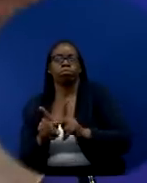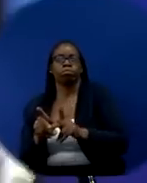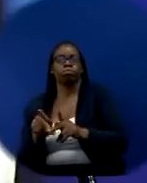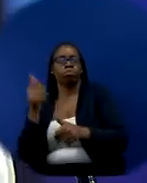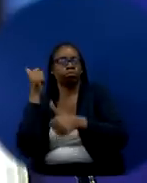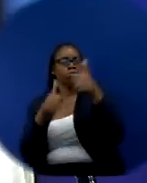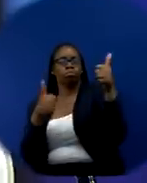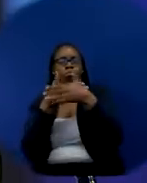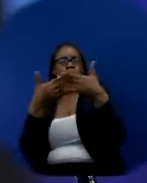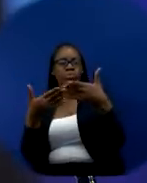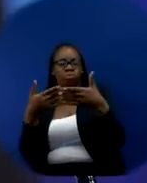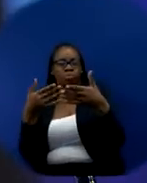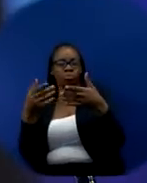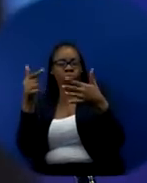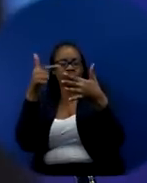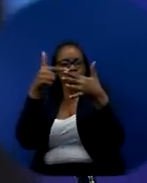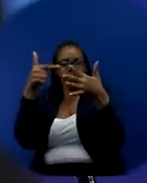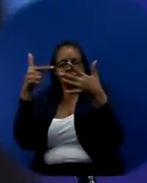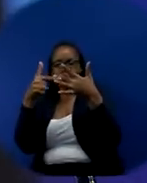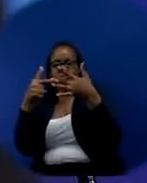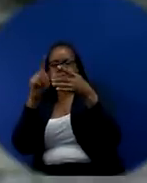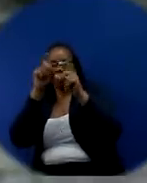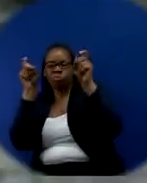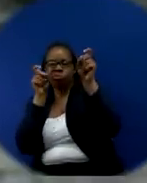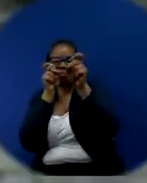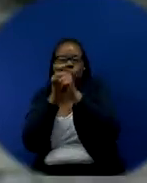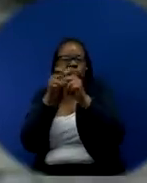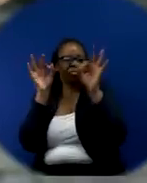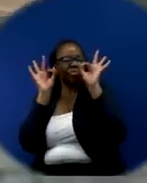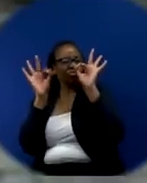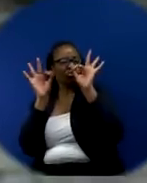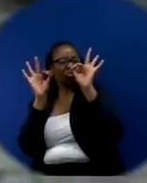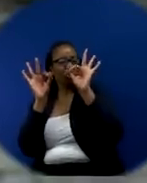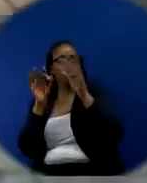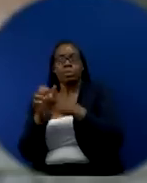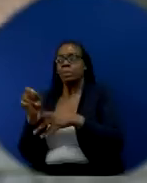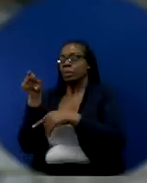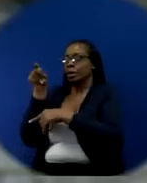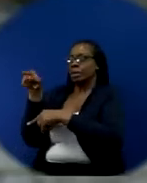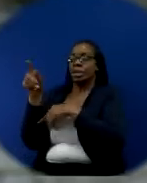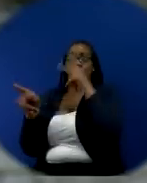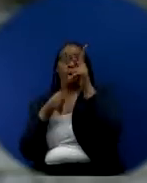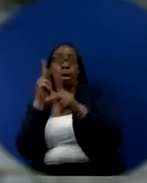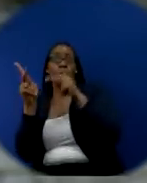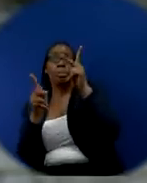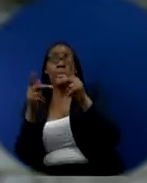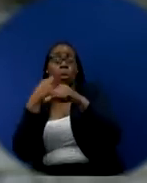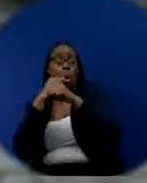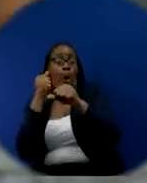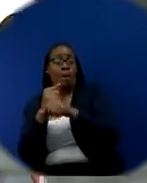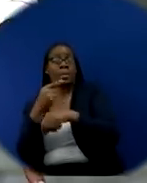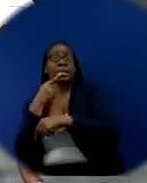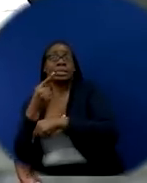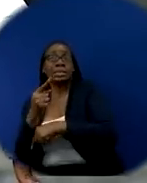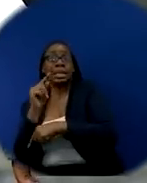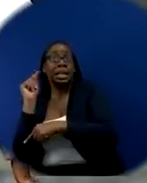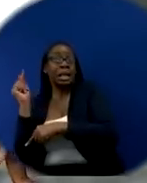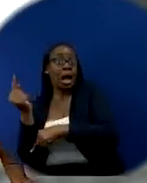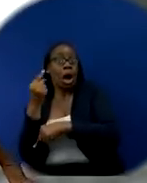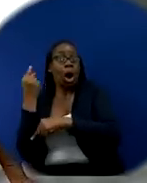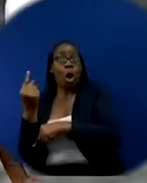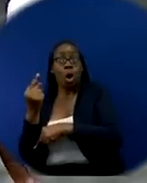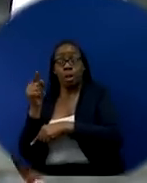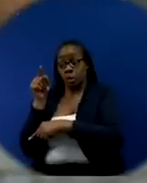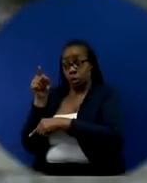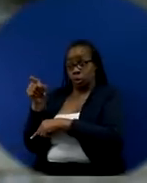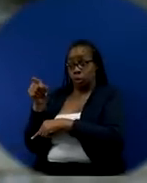every detail will be perfectly handled. These are they who are making sure that not only will they do their part,